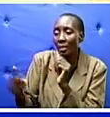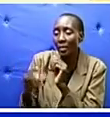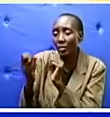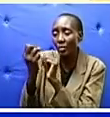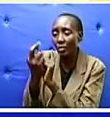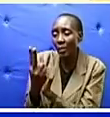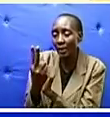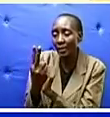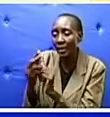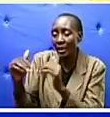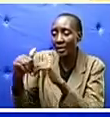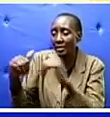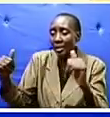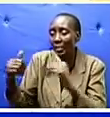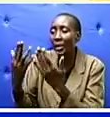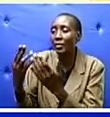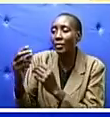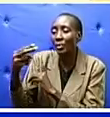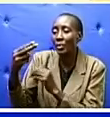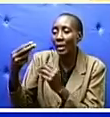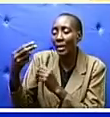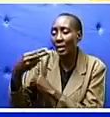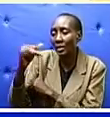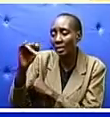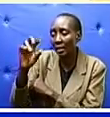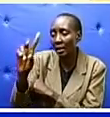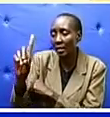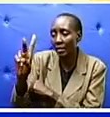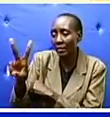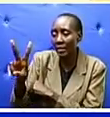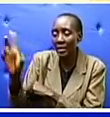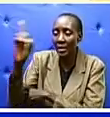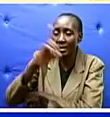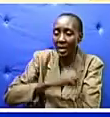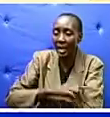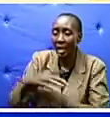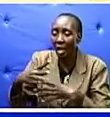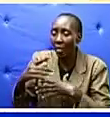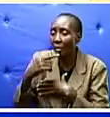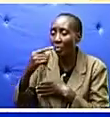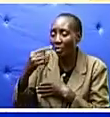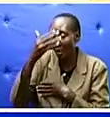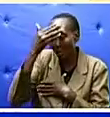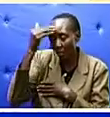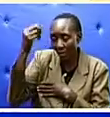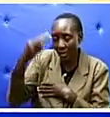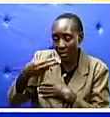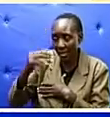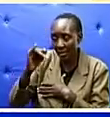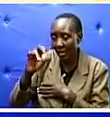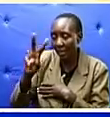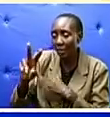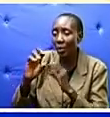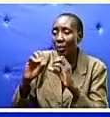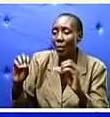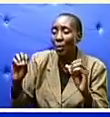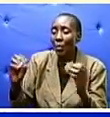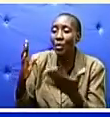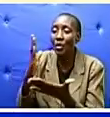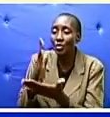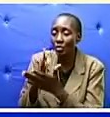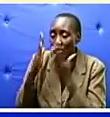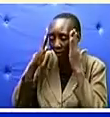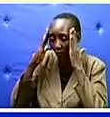the HIV day. So people say that we should not forget about HIV. As much as we